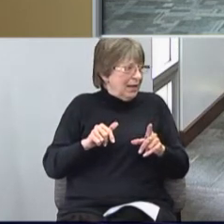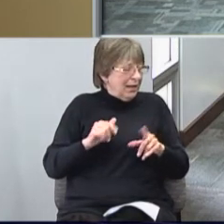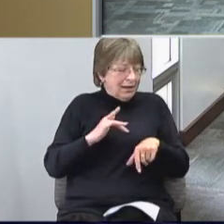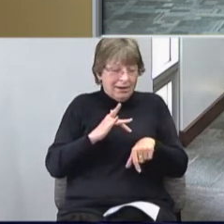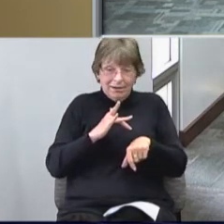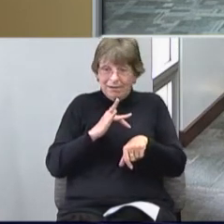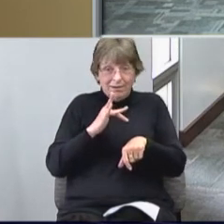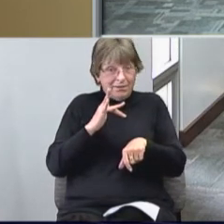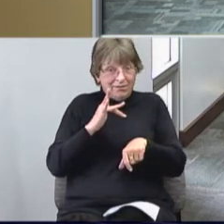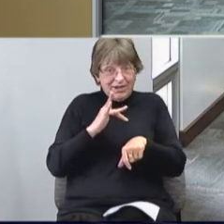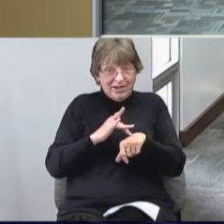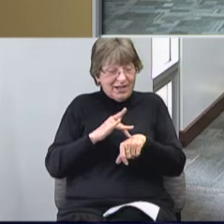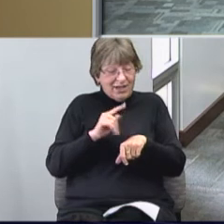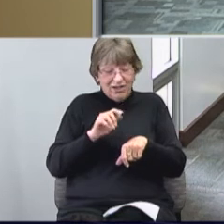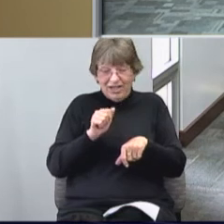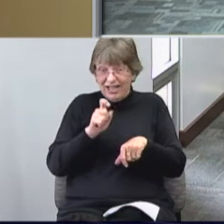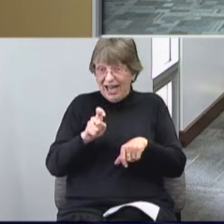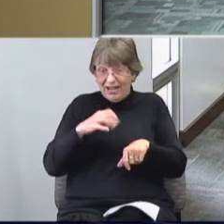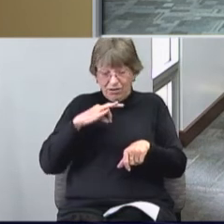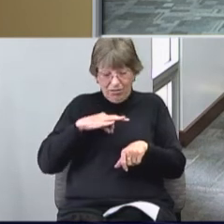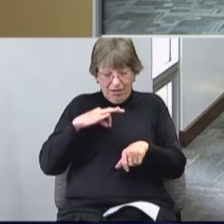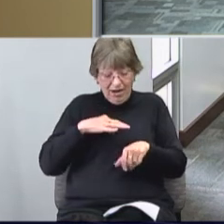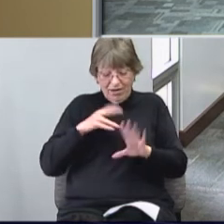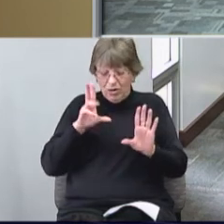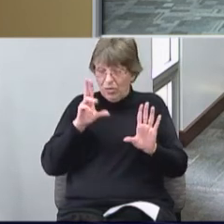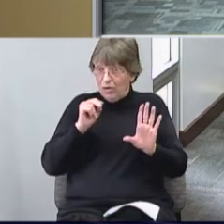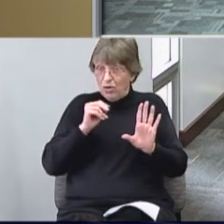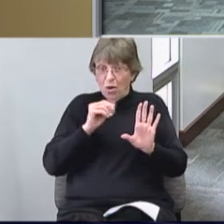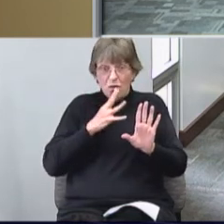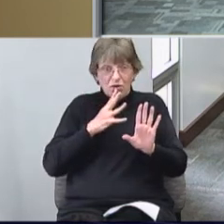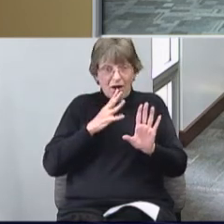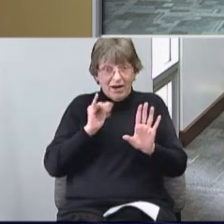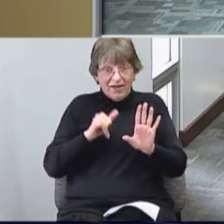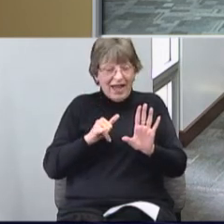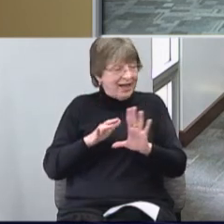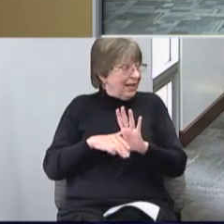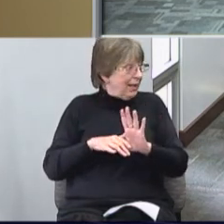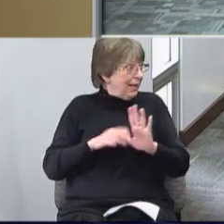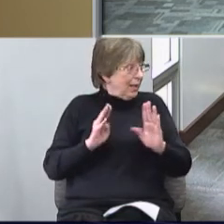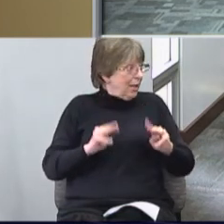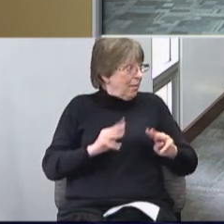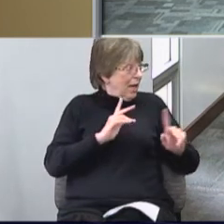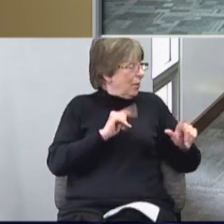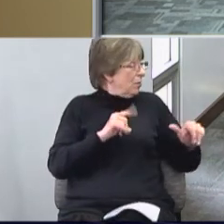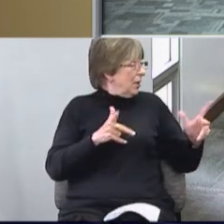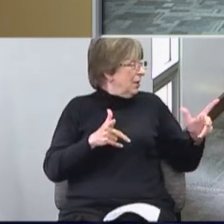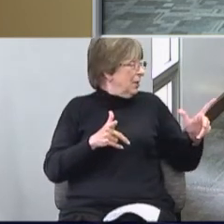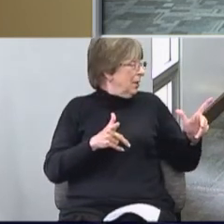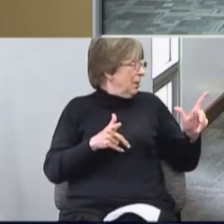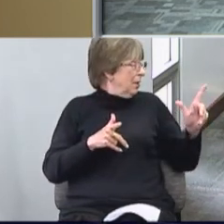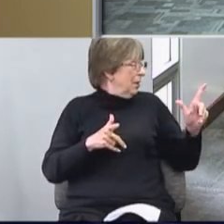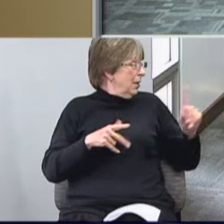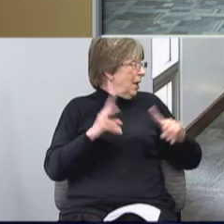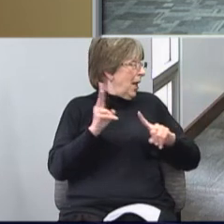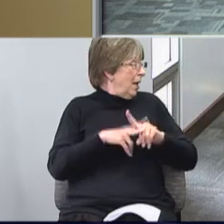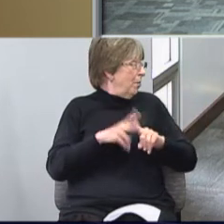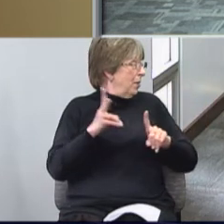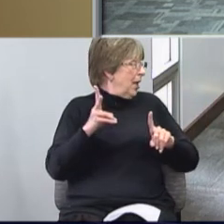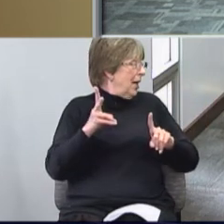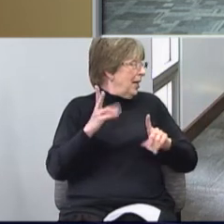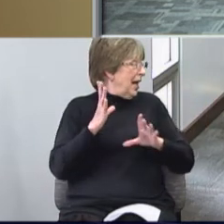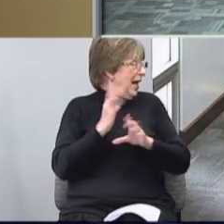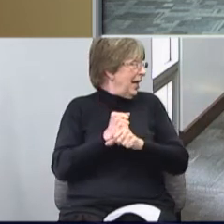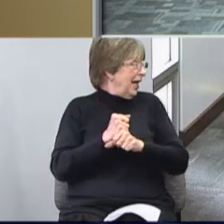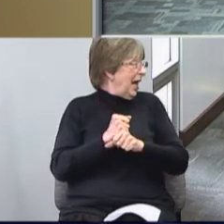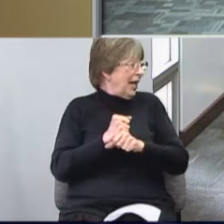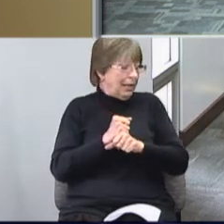touched this tax credits, and there's been no talk of it. May I respond? I applied for and received tax credits